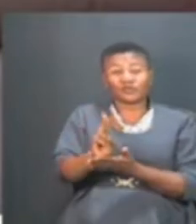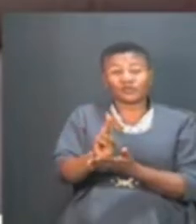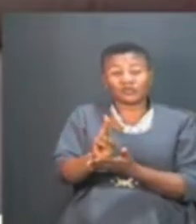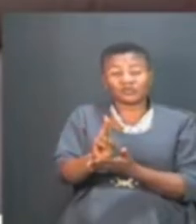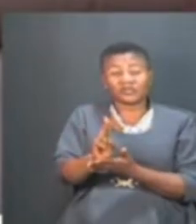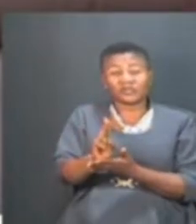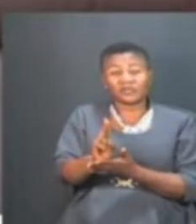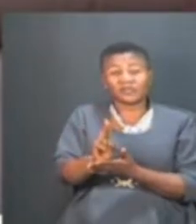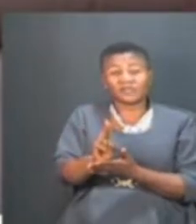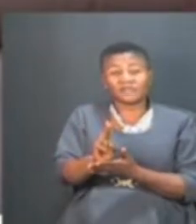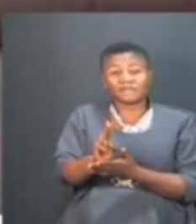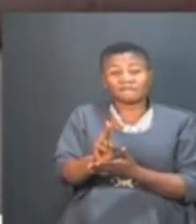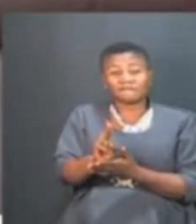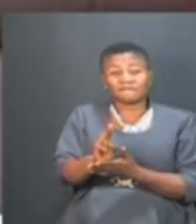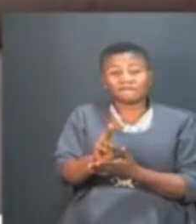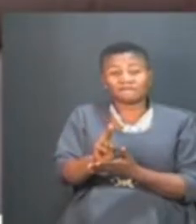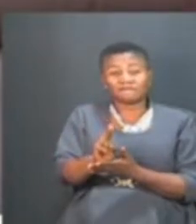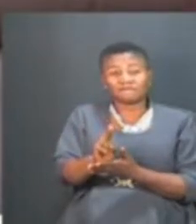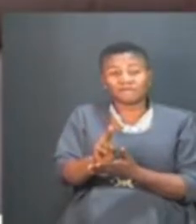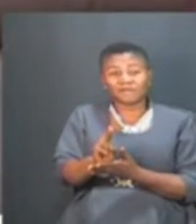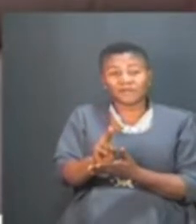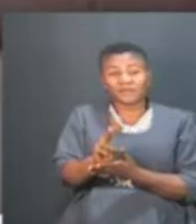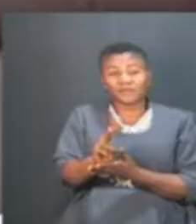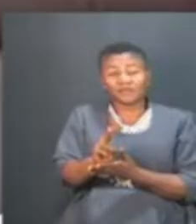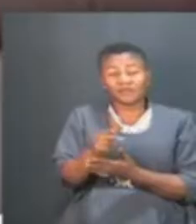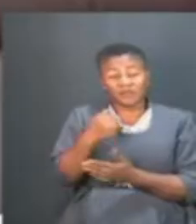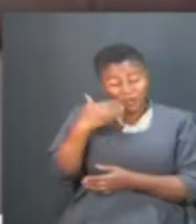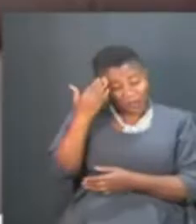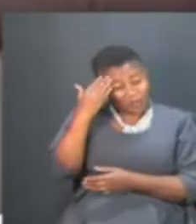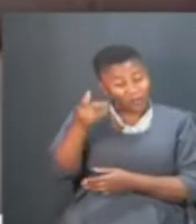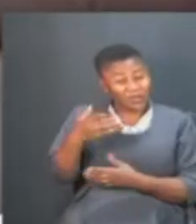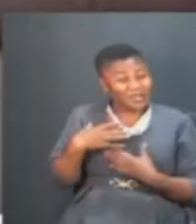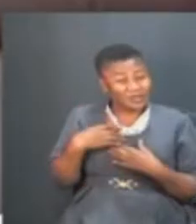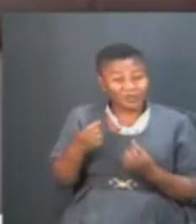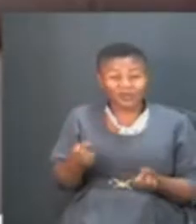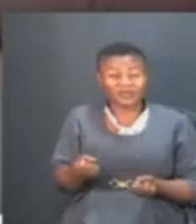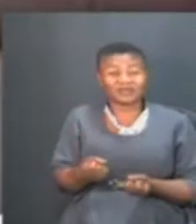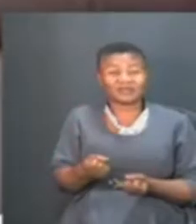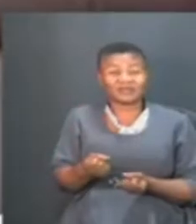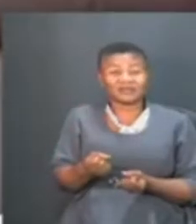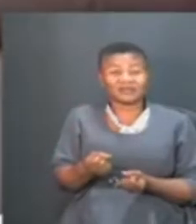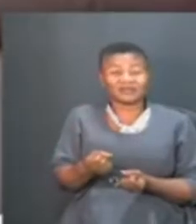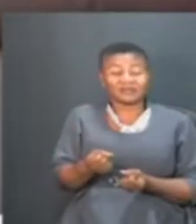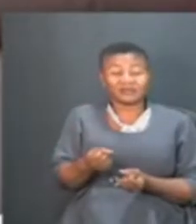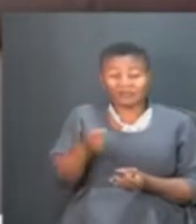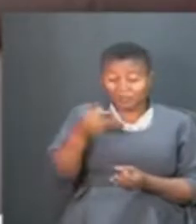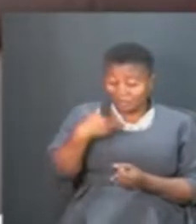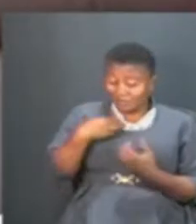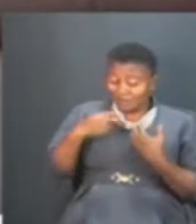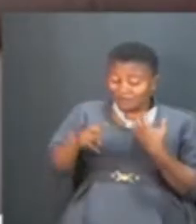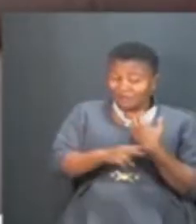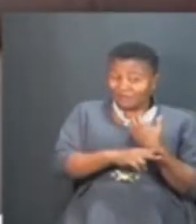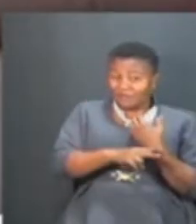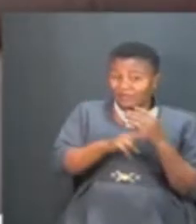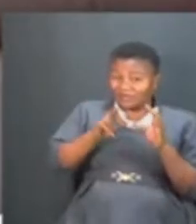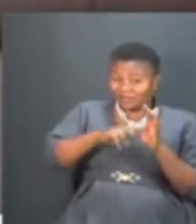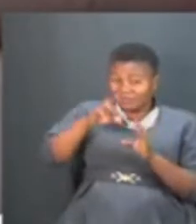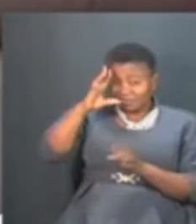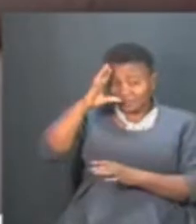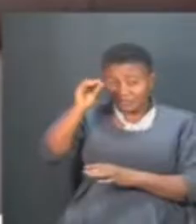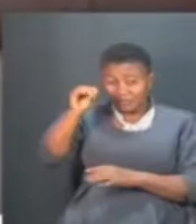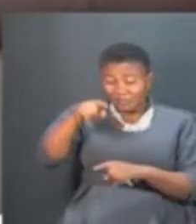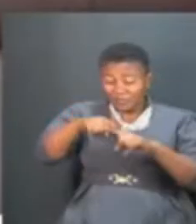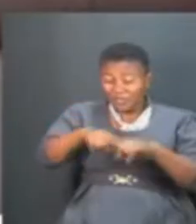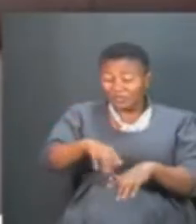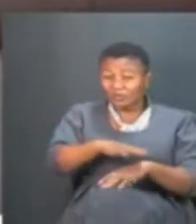ago. He just thought on his feet. I know him very well. Because as your vice chairman, in respect of item